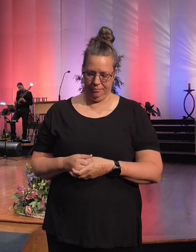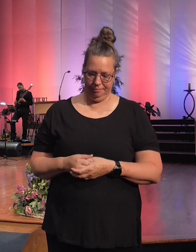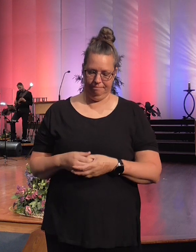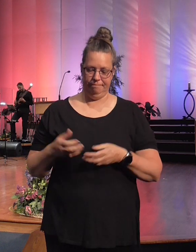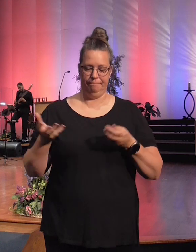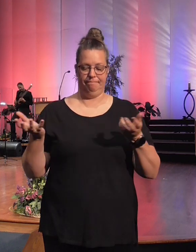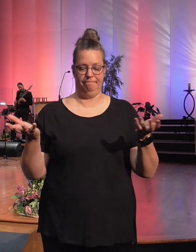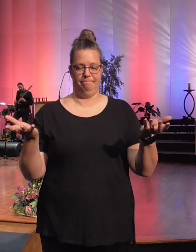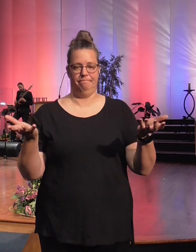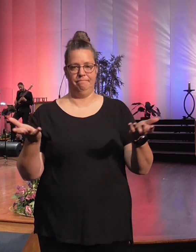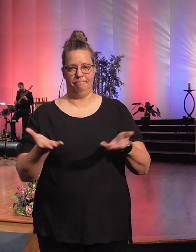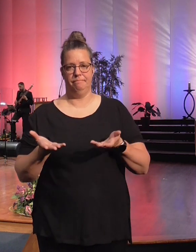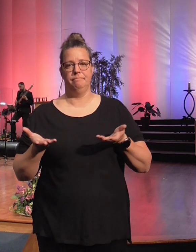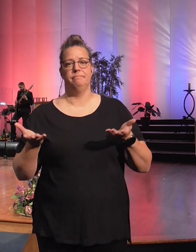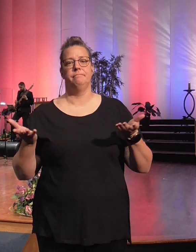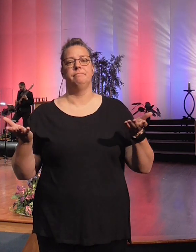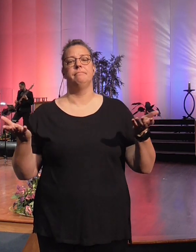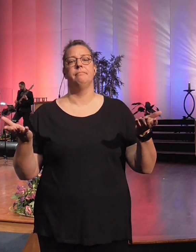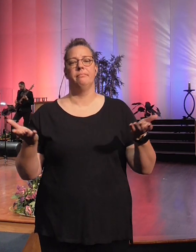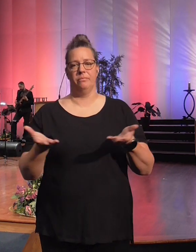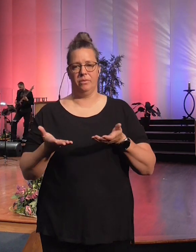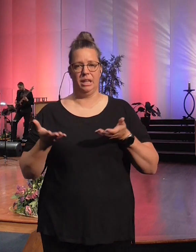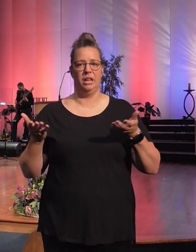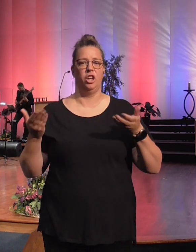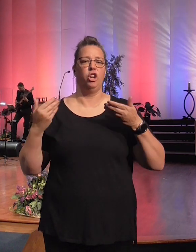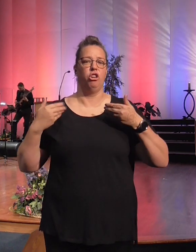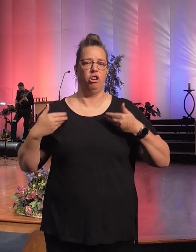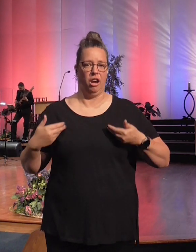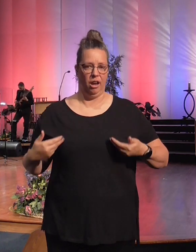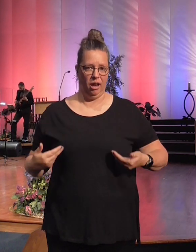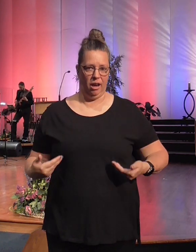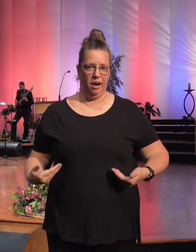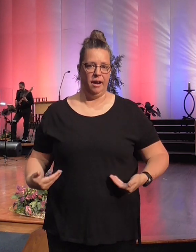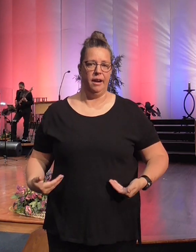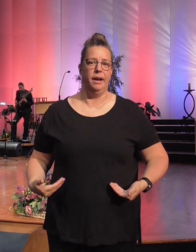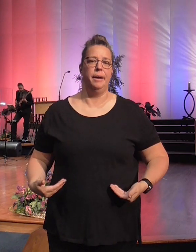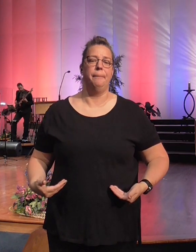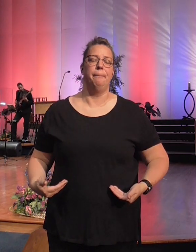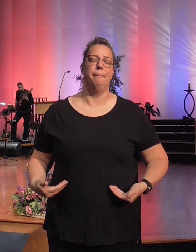Here I am,